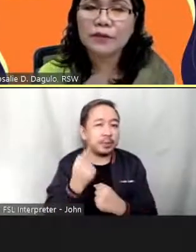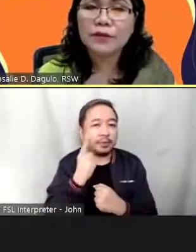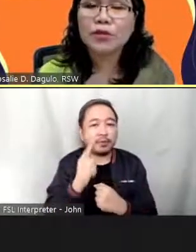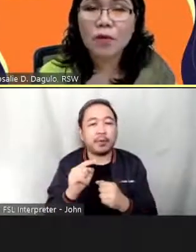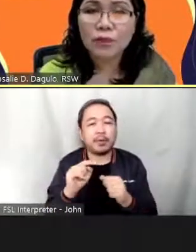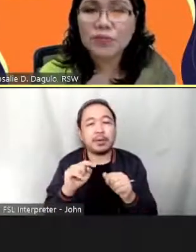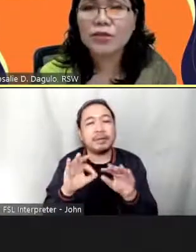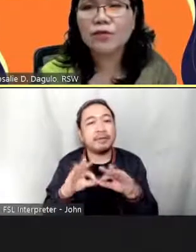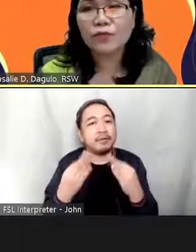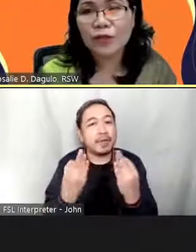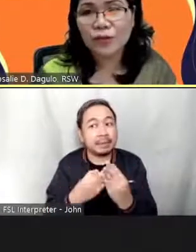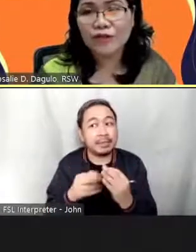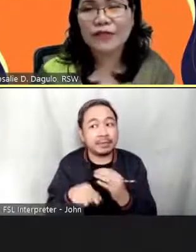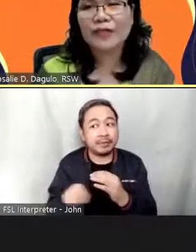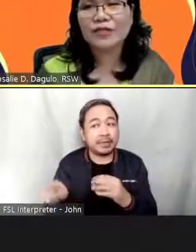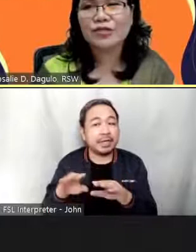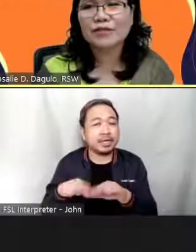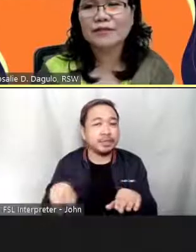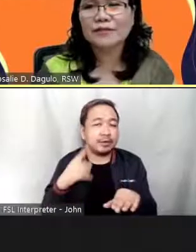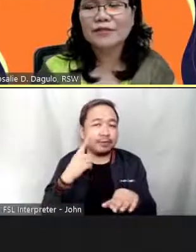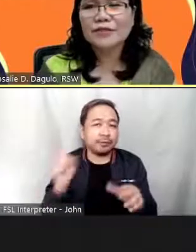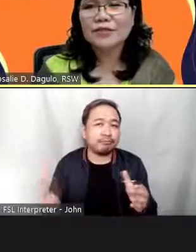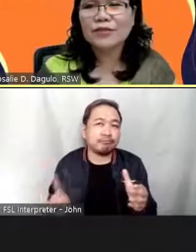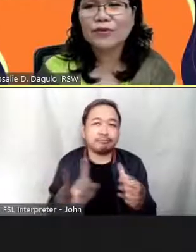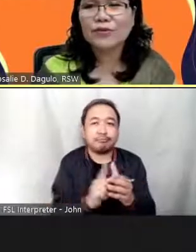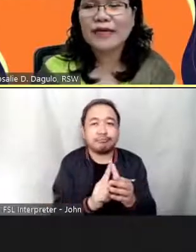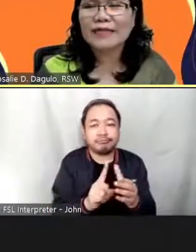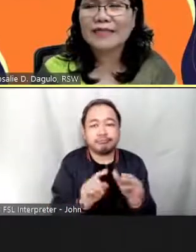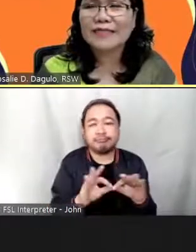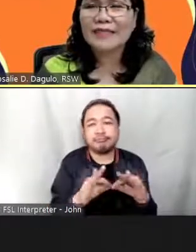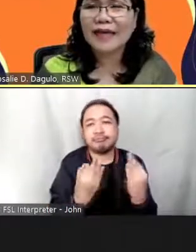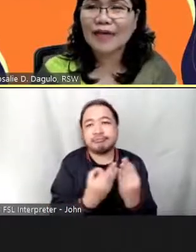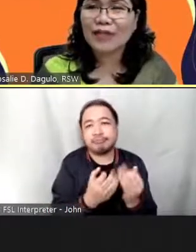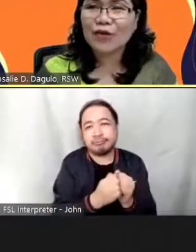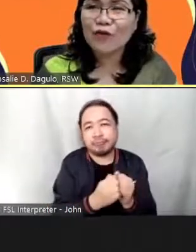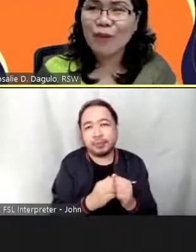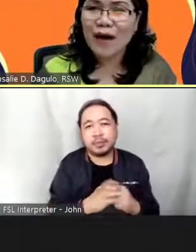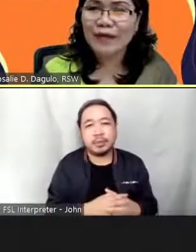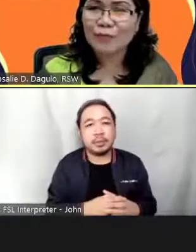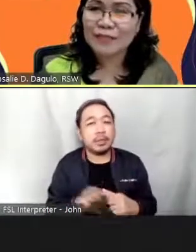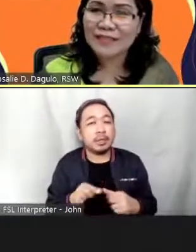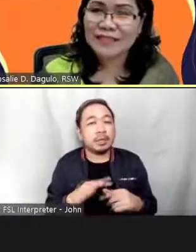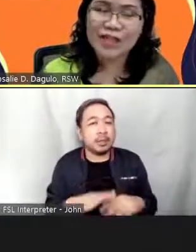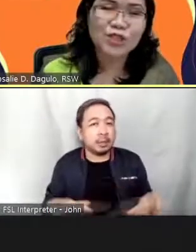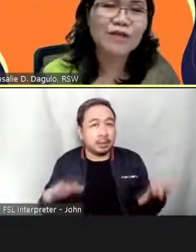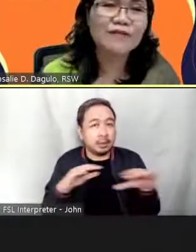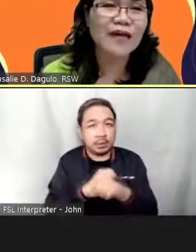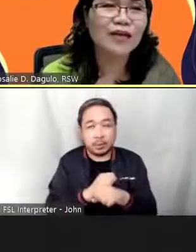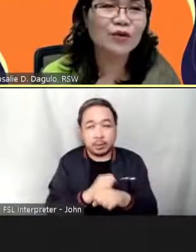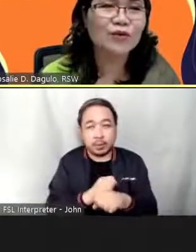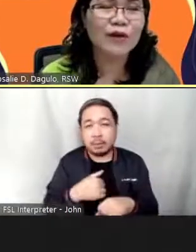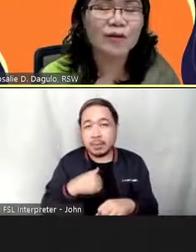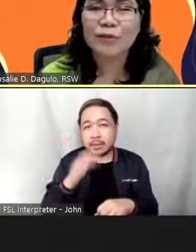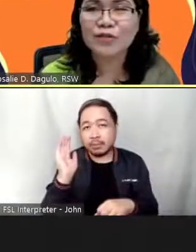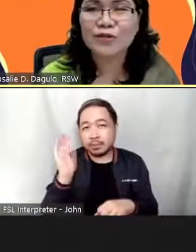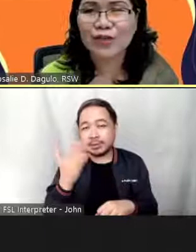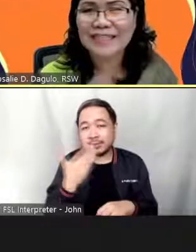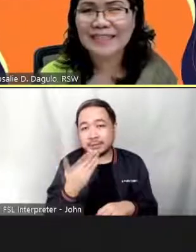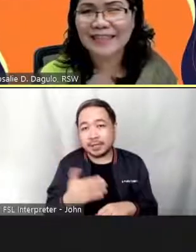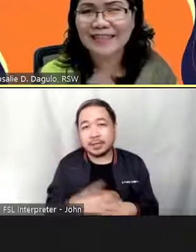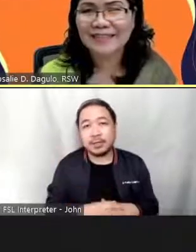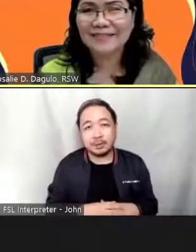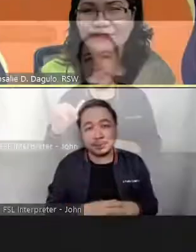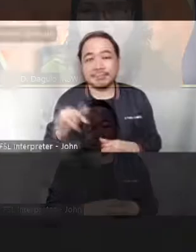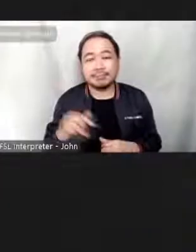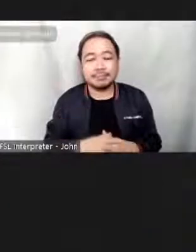children towards reunification. So that is the end of my presentation. Thank you very much for